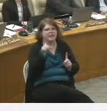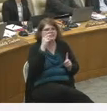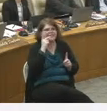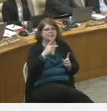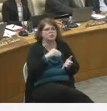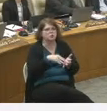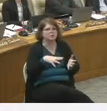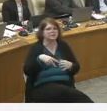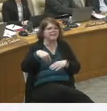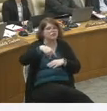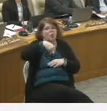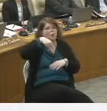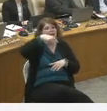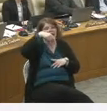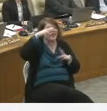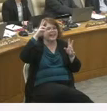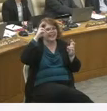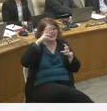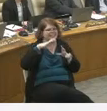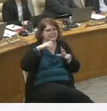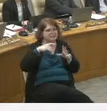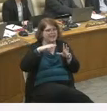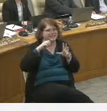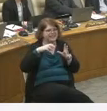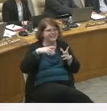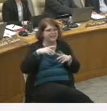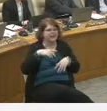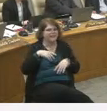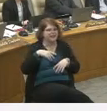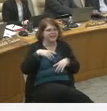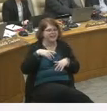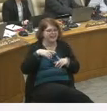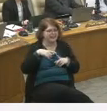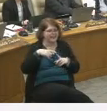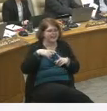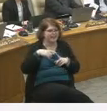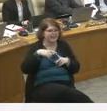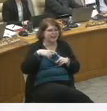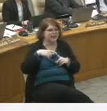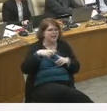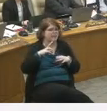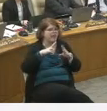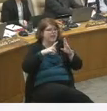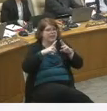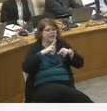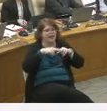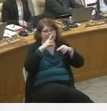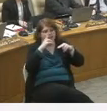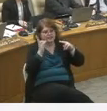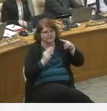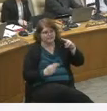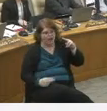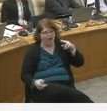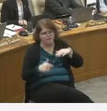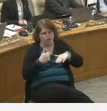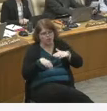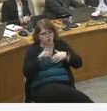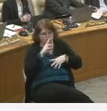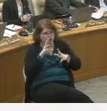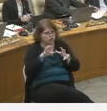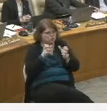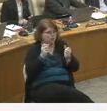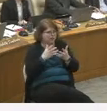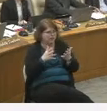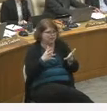floating there in space they climb large polls they dive underwater and do all sorts of things that they would never have an